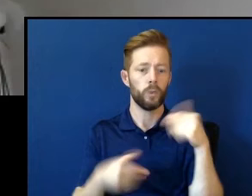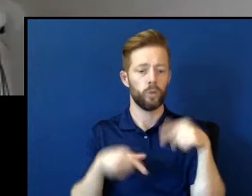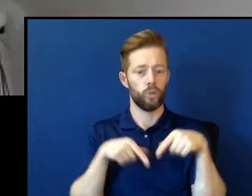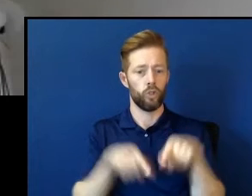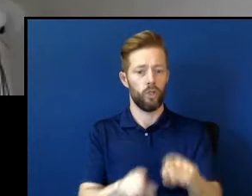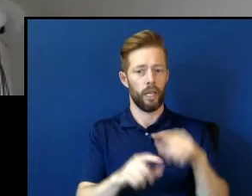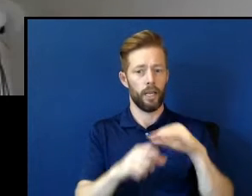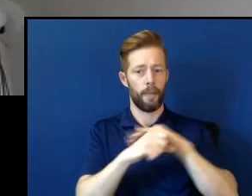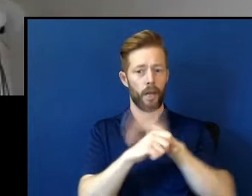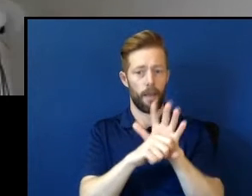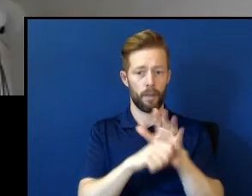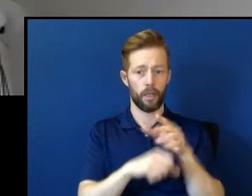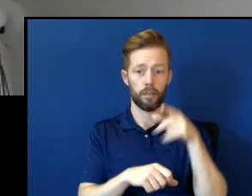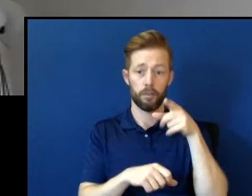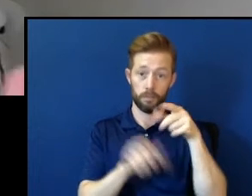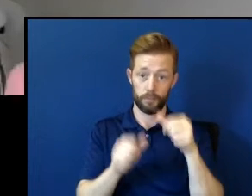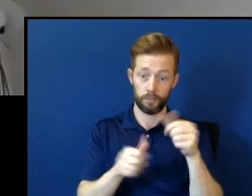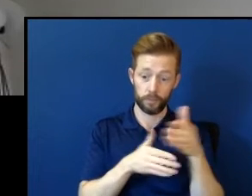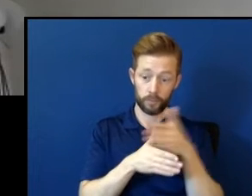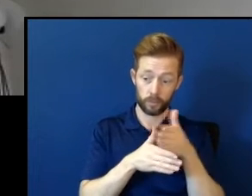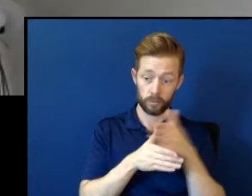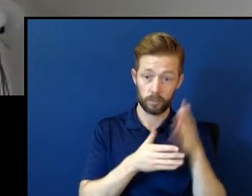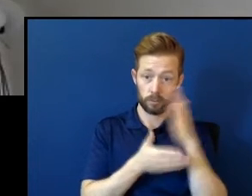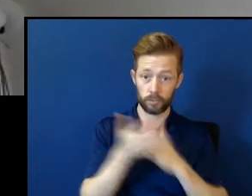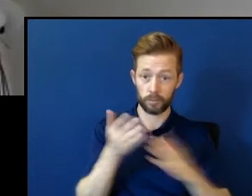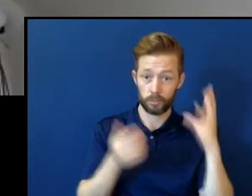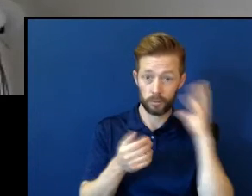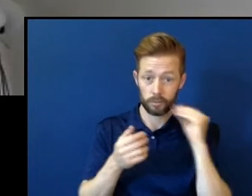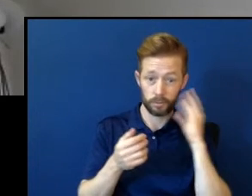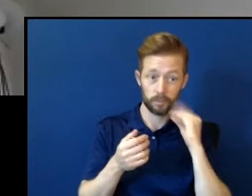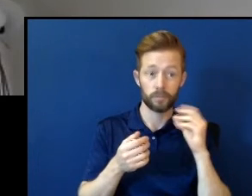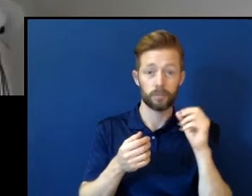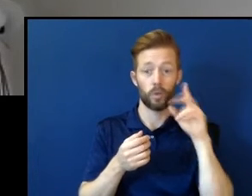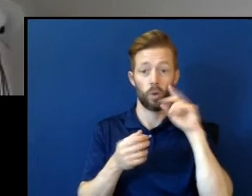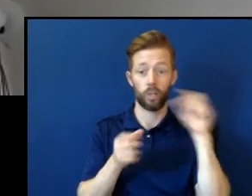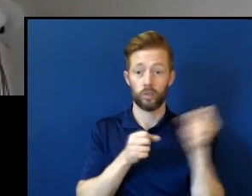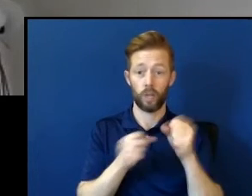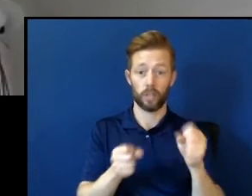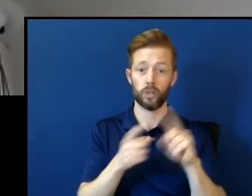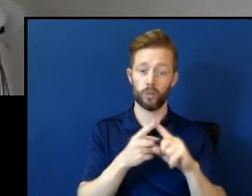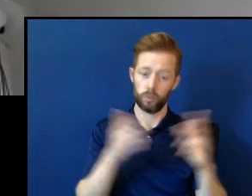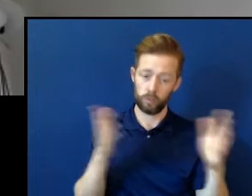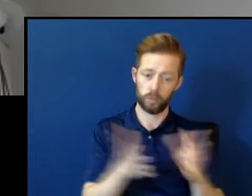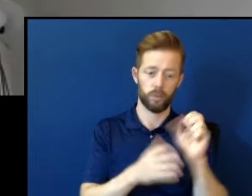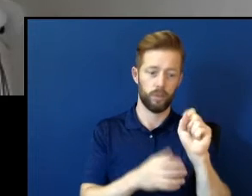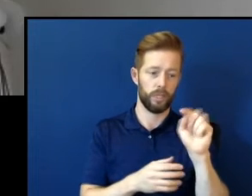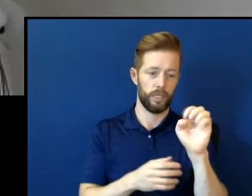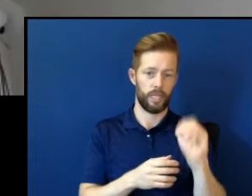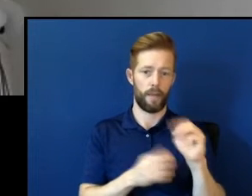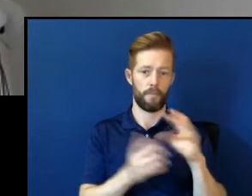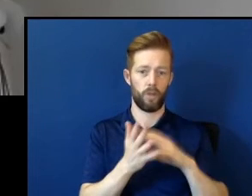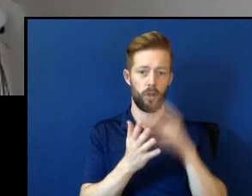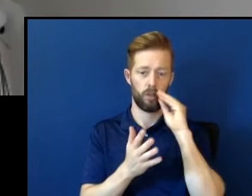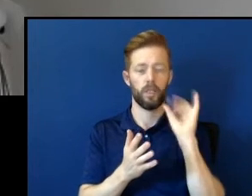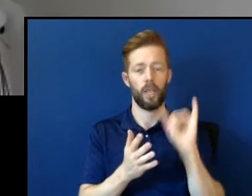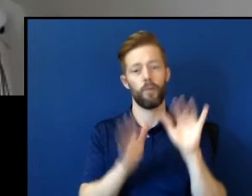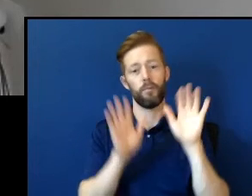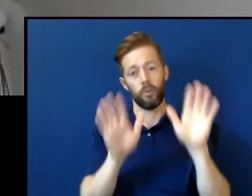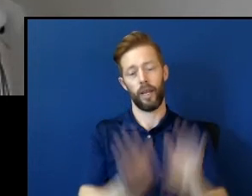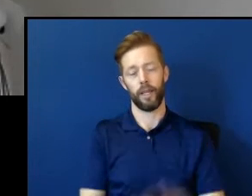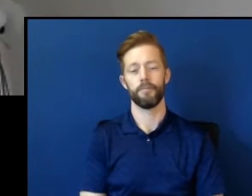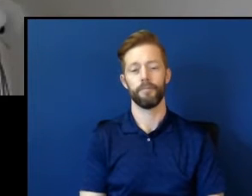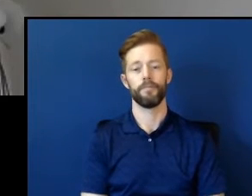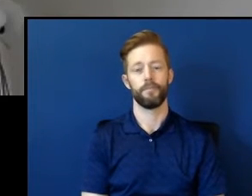this pandemic. So if you can share some of your experience or strategy to encourage STEM learning in a